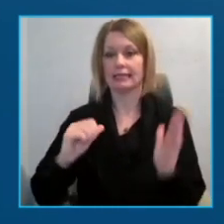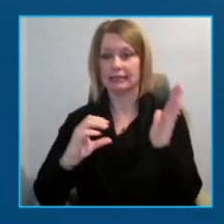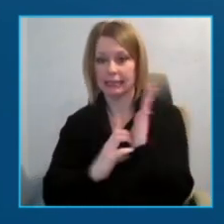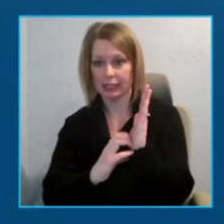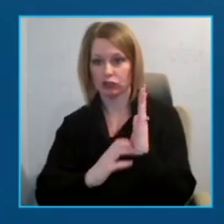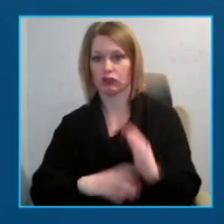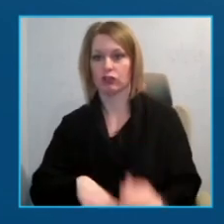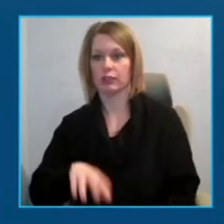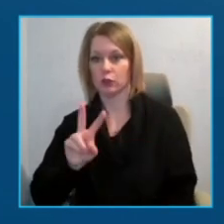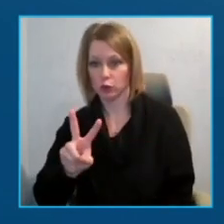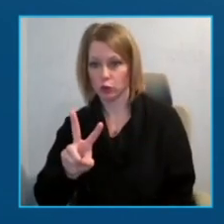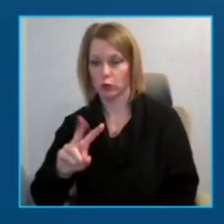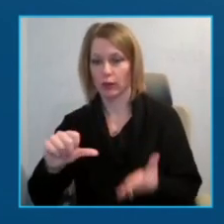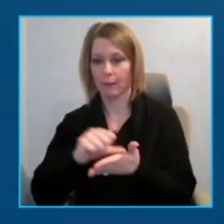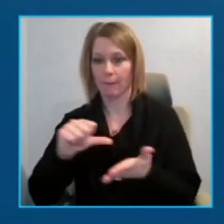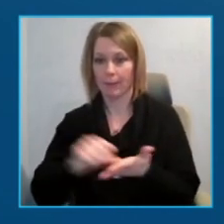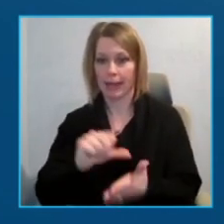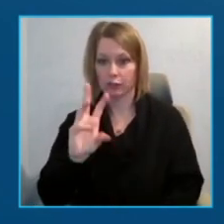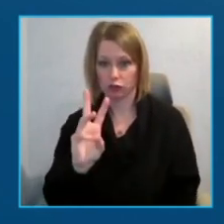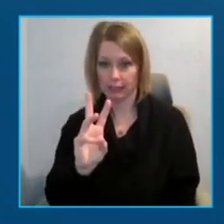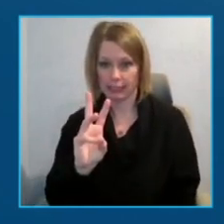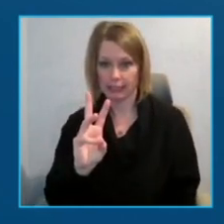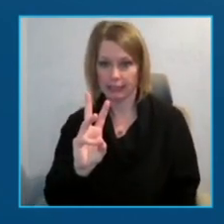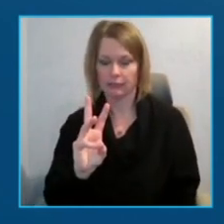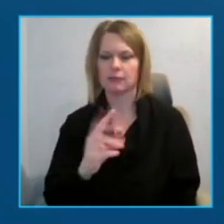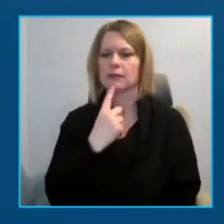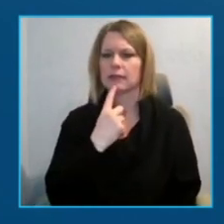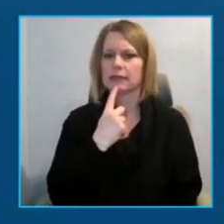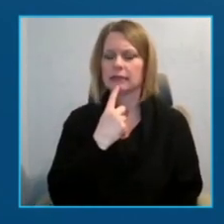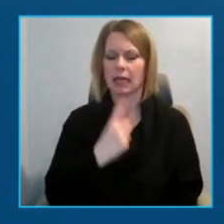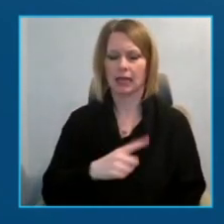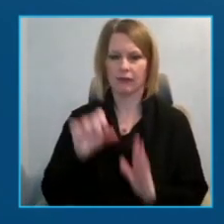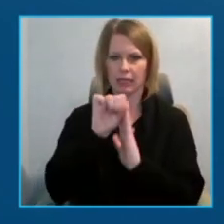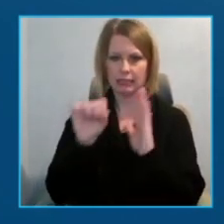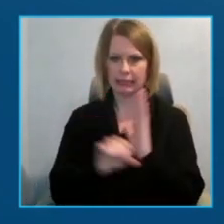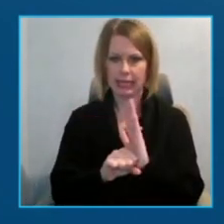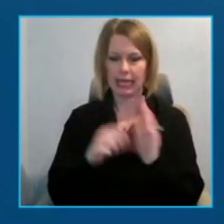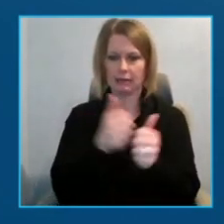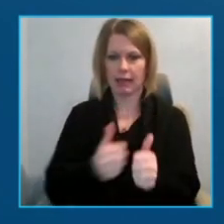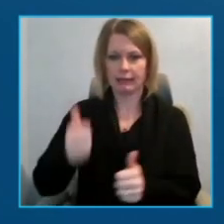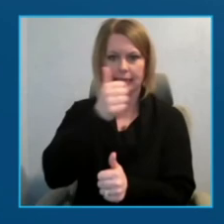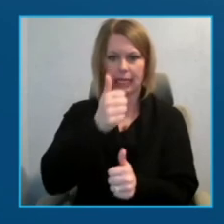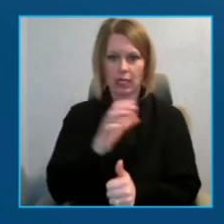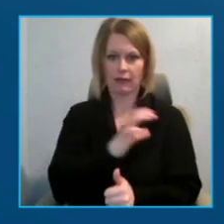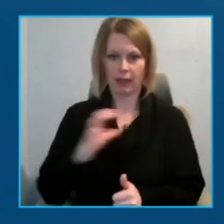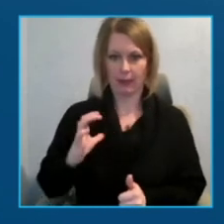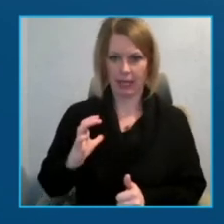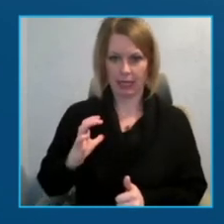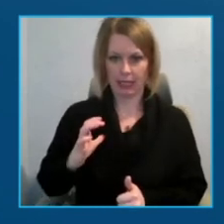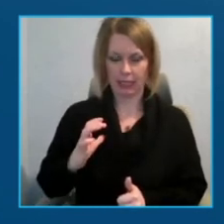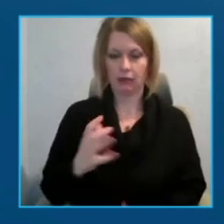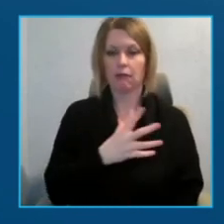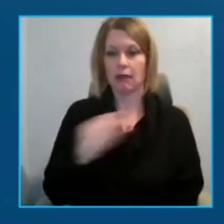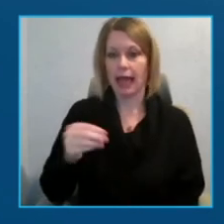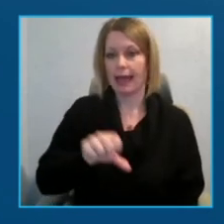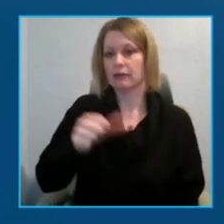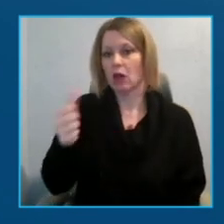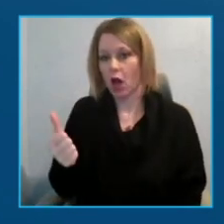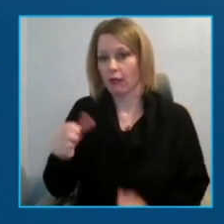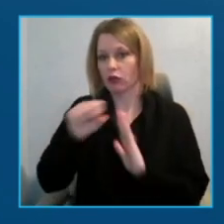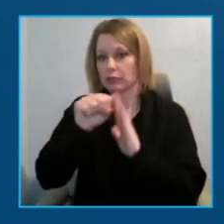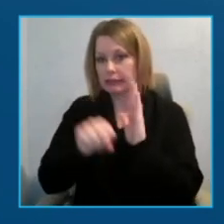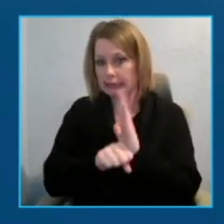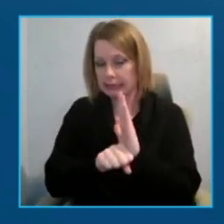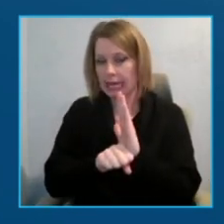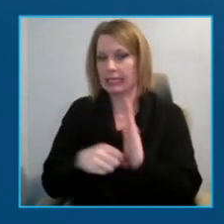6. It reads, state executive committee and other state committee members